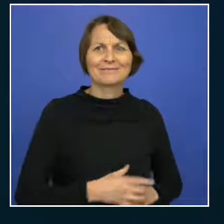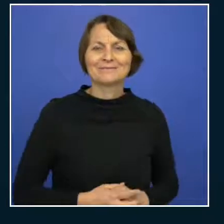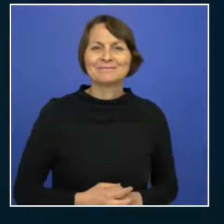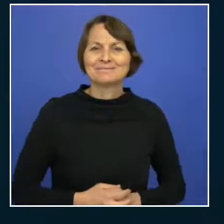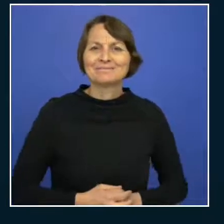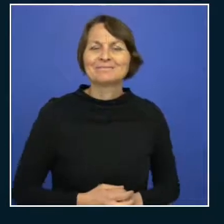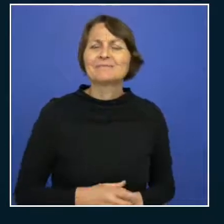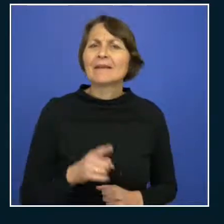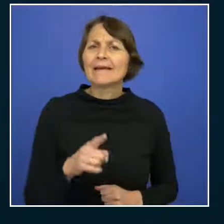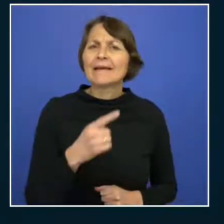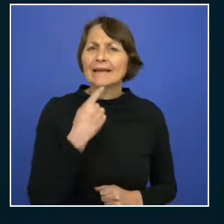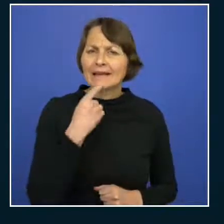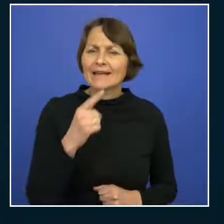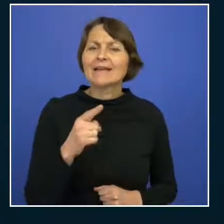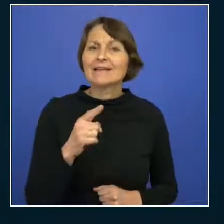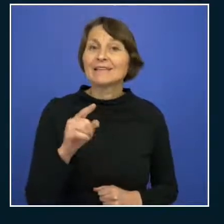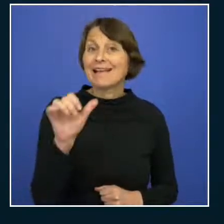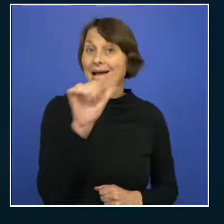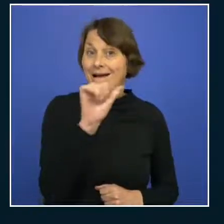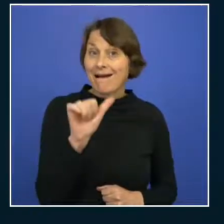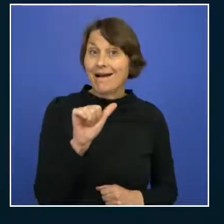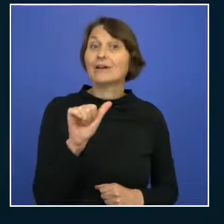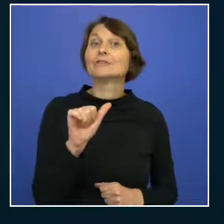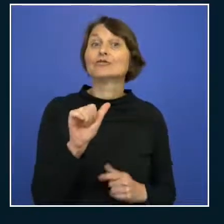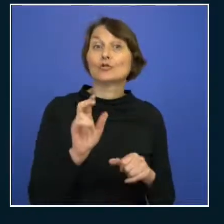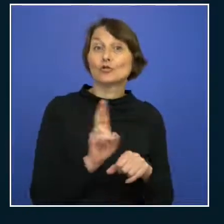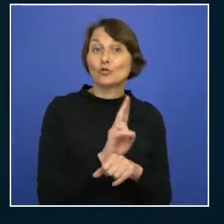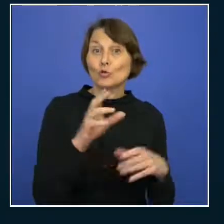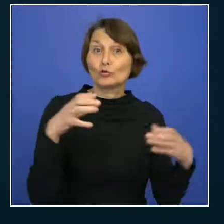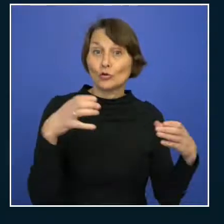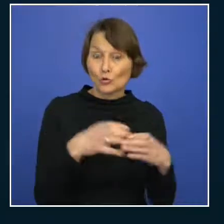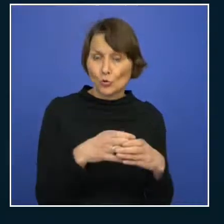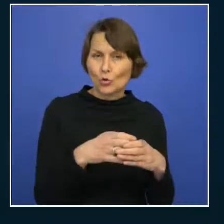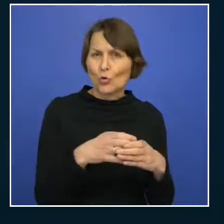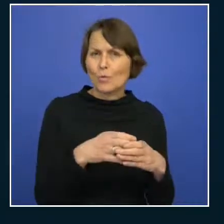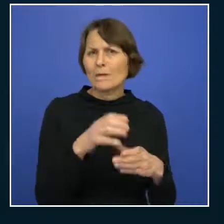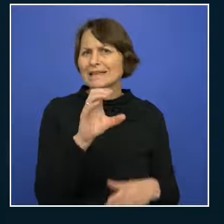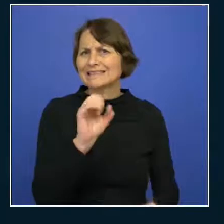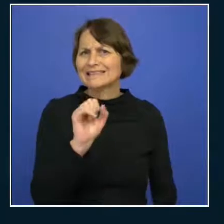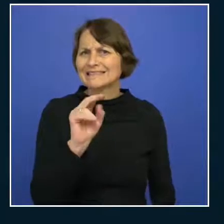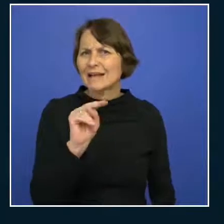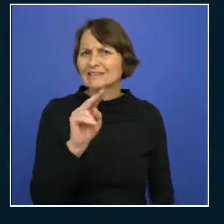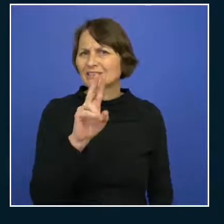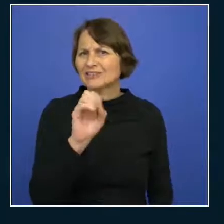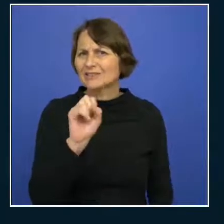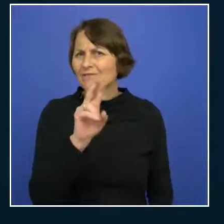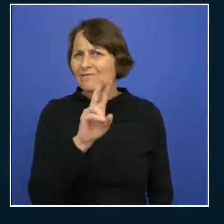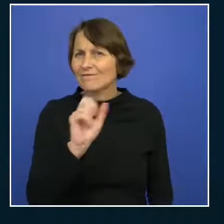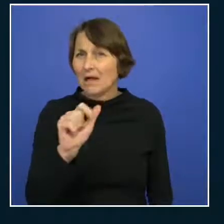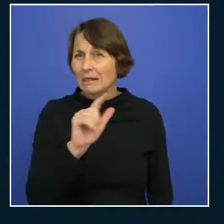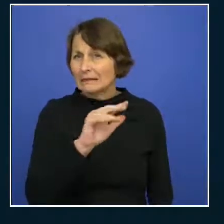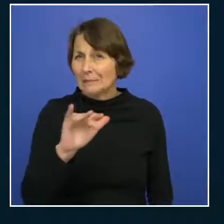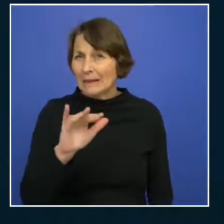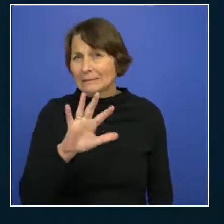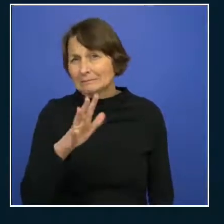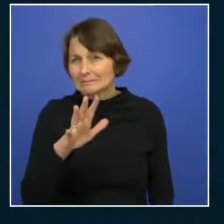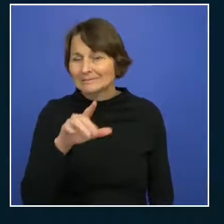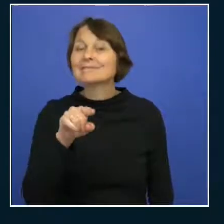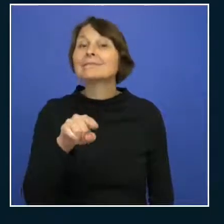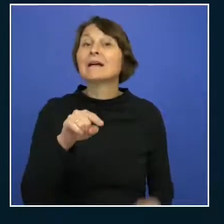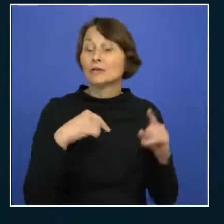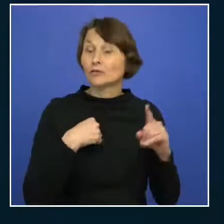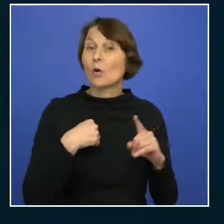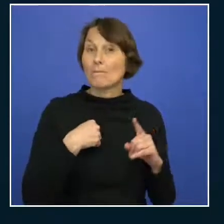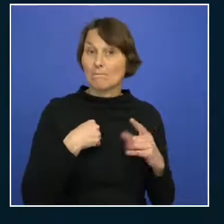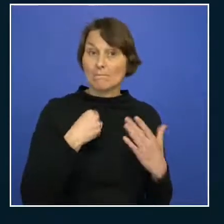called Azure User Group Sundsvall, and it's also actually listed on my website,